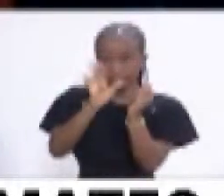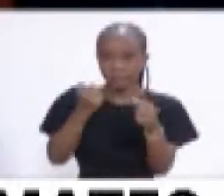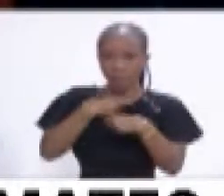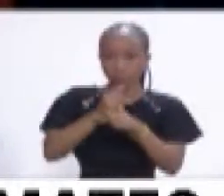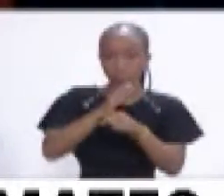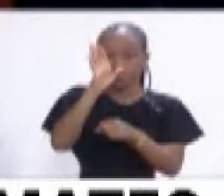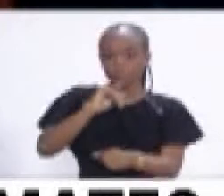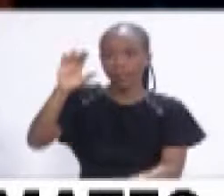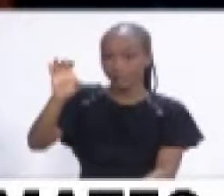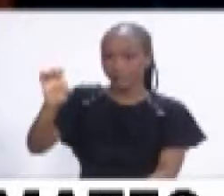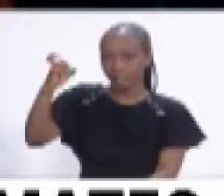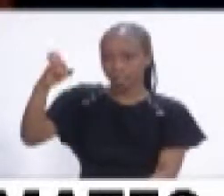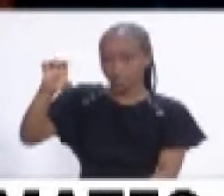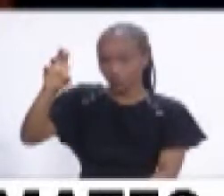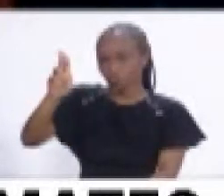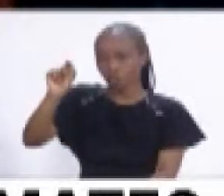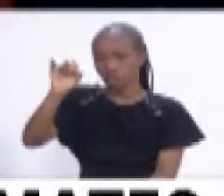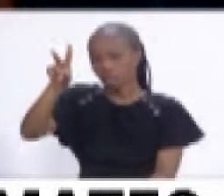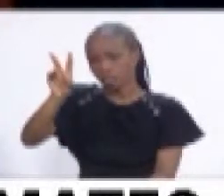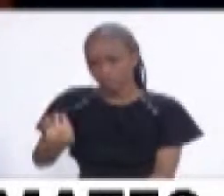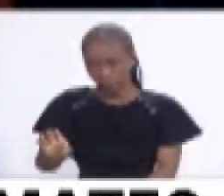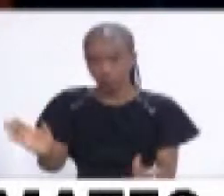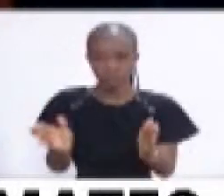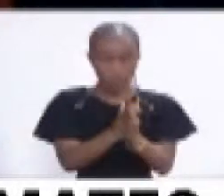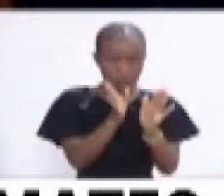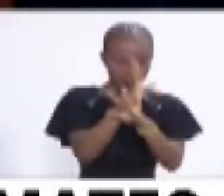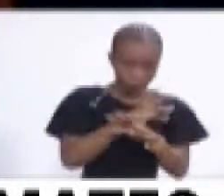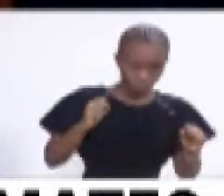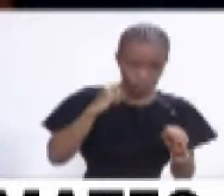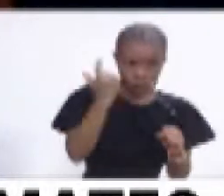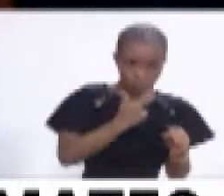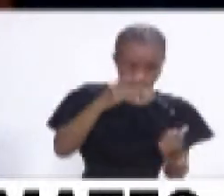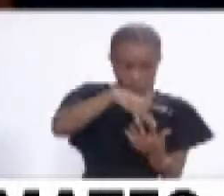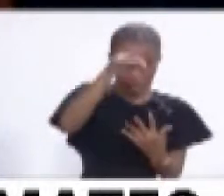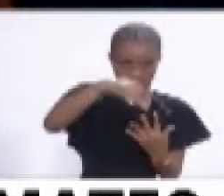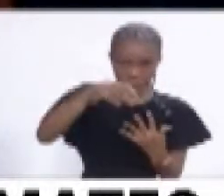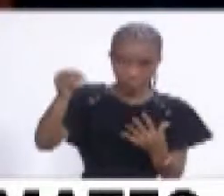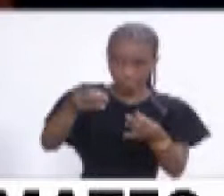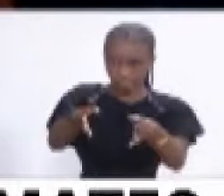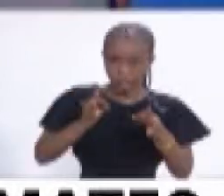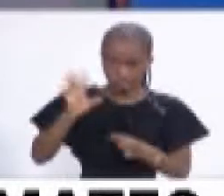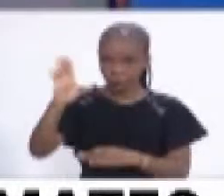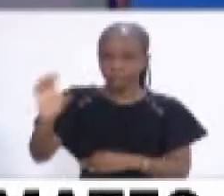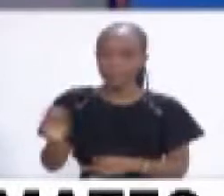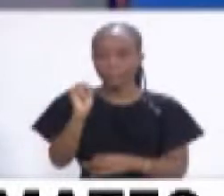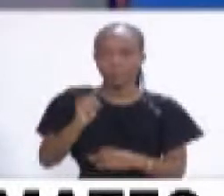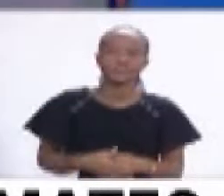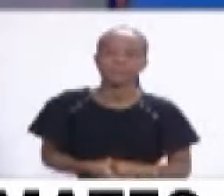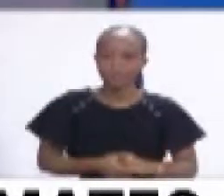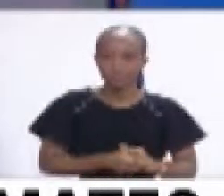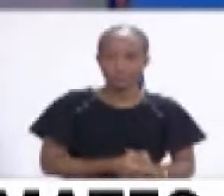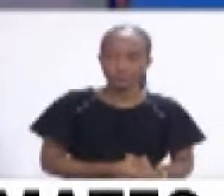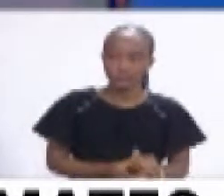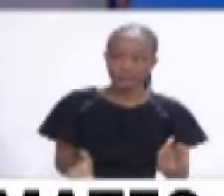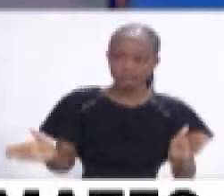the executive, and of course the buck stops with the president, who has appointed the Treasury CS. Now, still